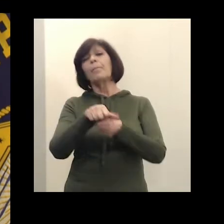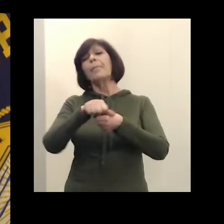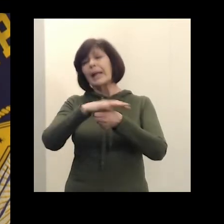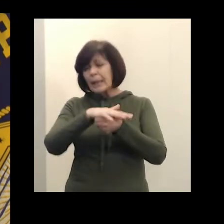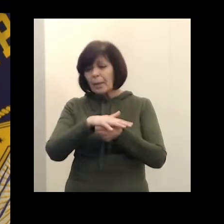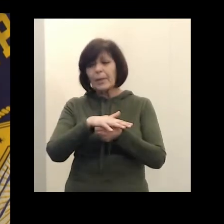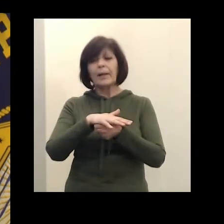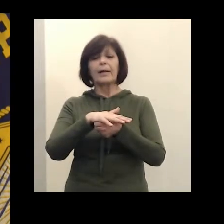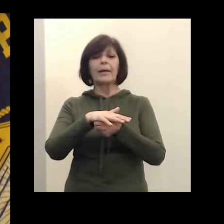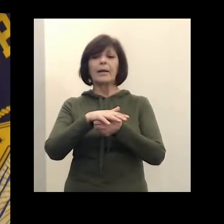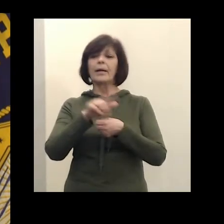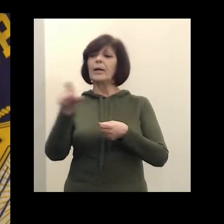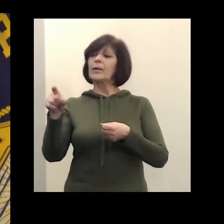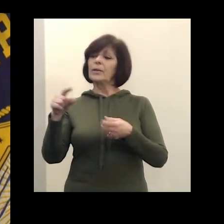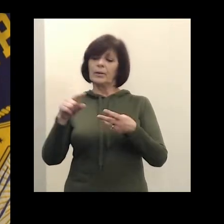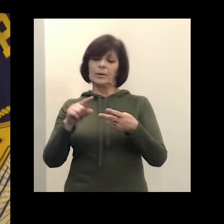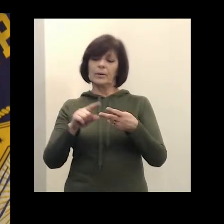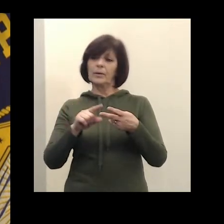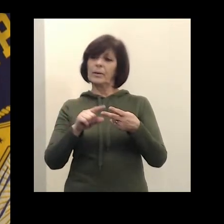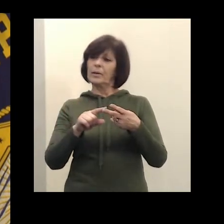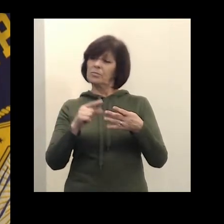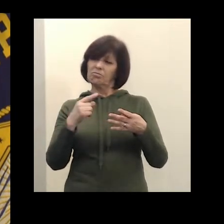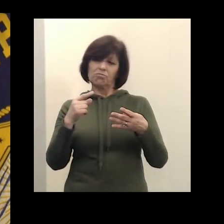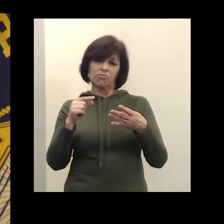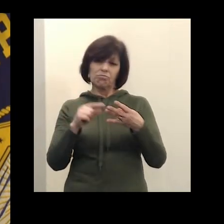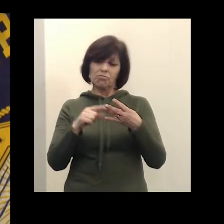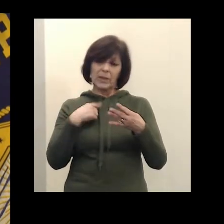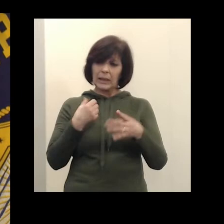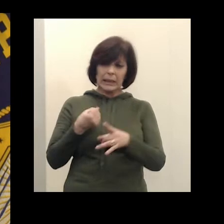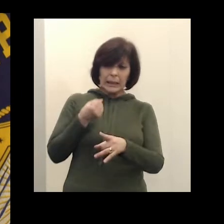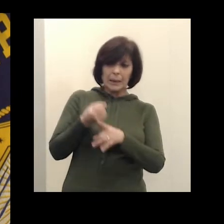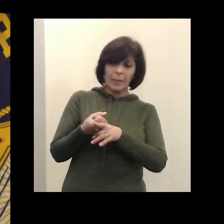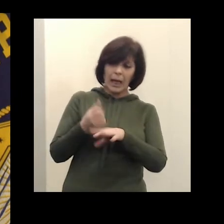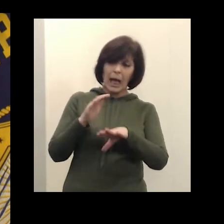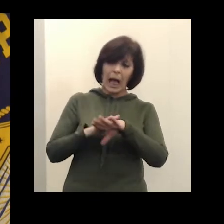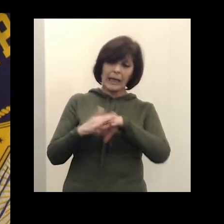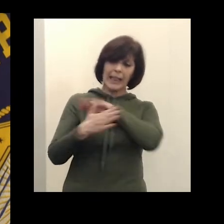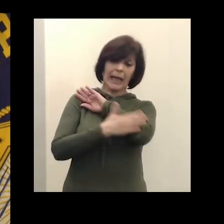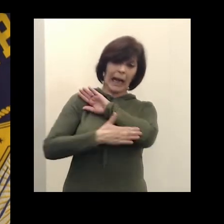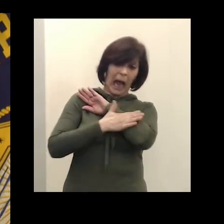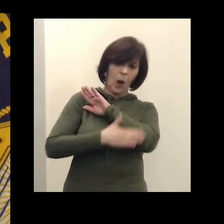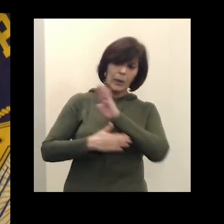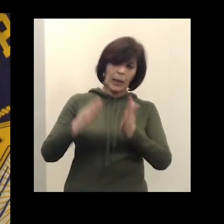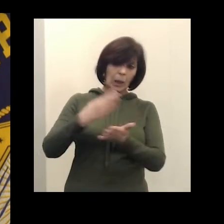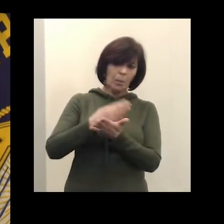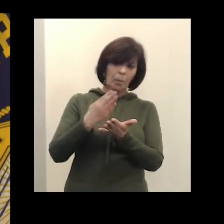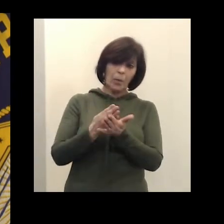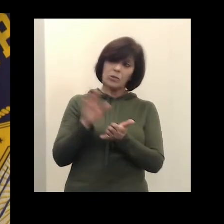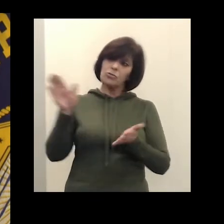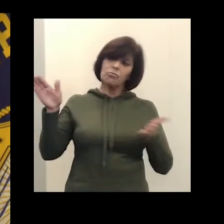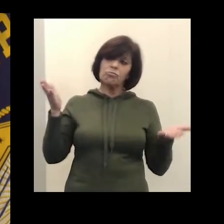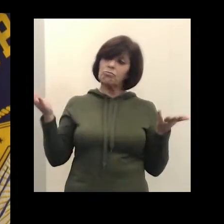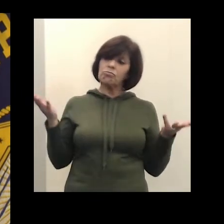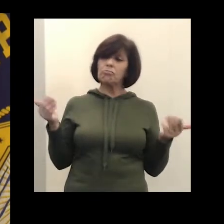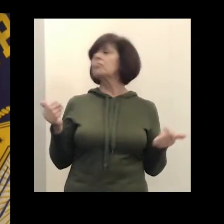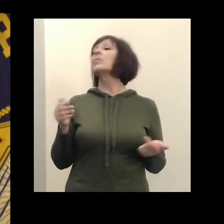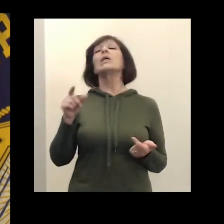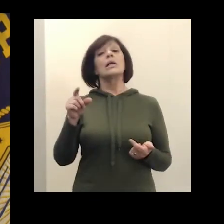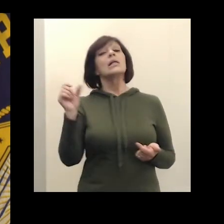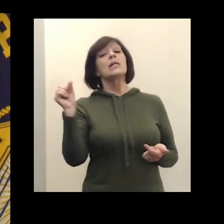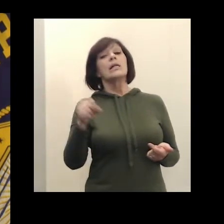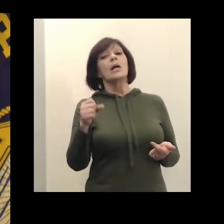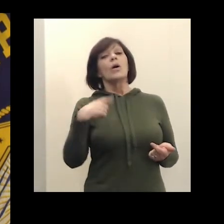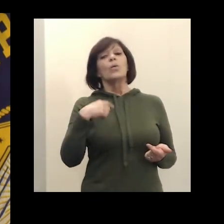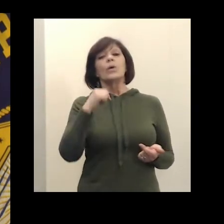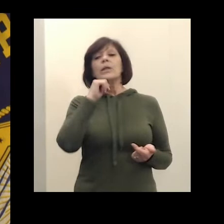You noted potholes. I didn't know if that had any impact on the county's budget or projections. Well, we certainly don't include